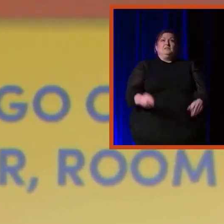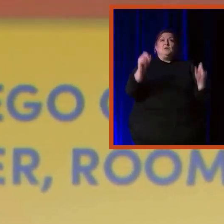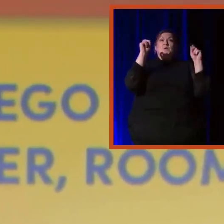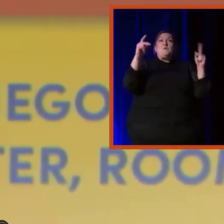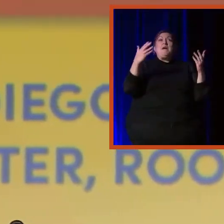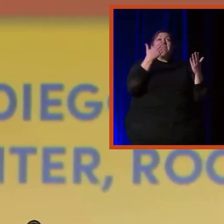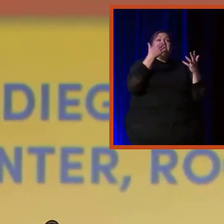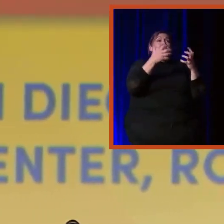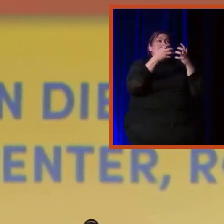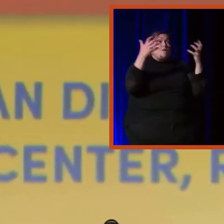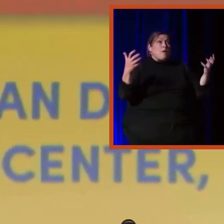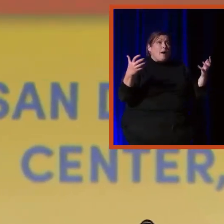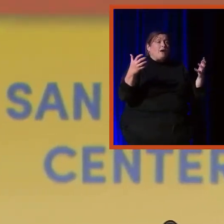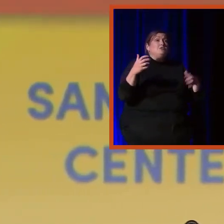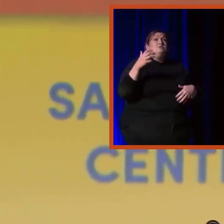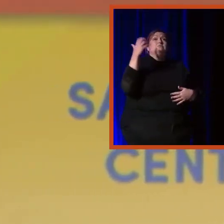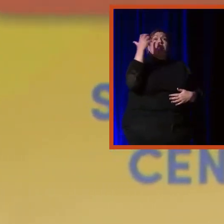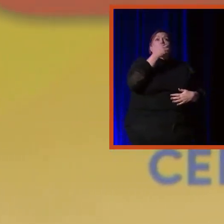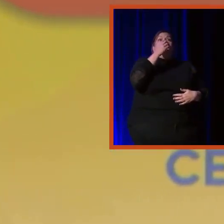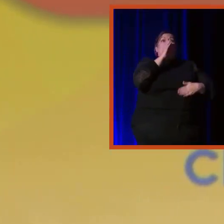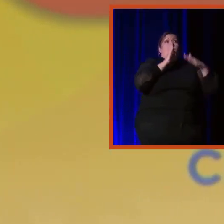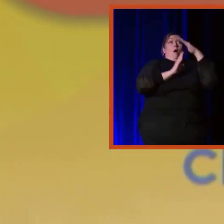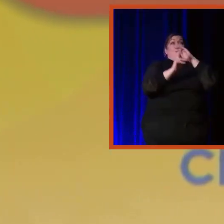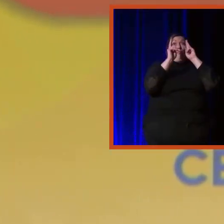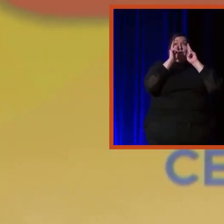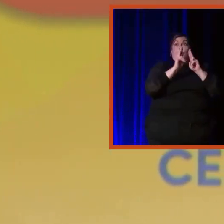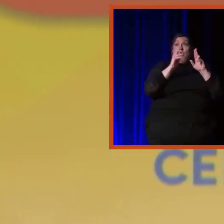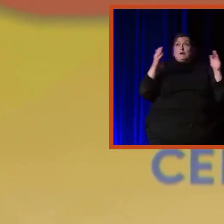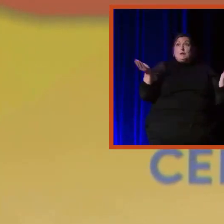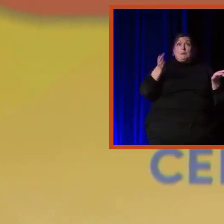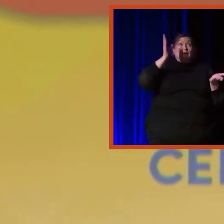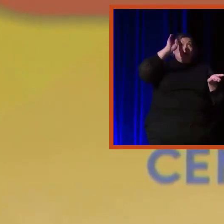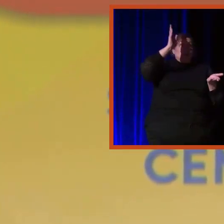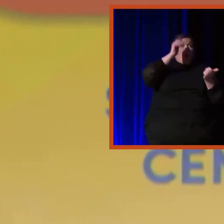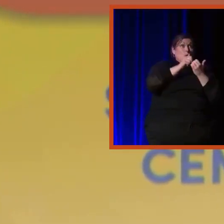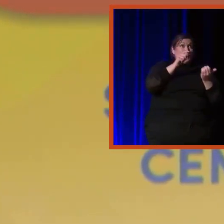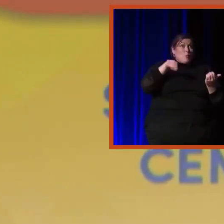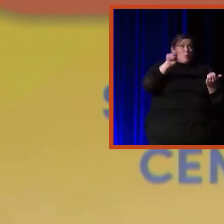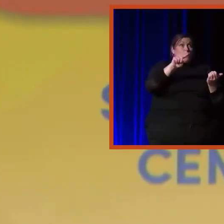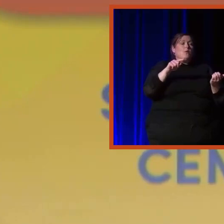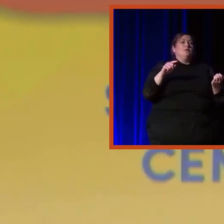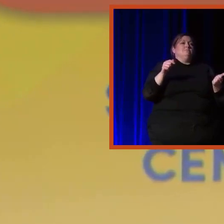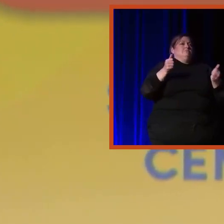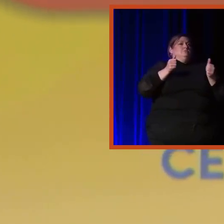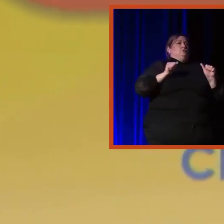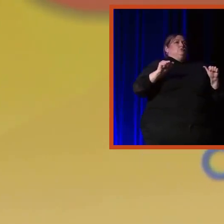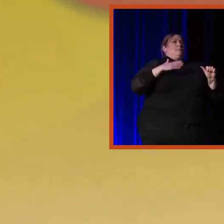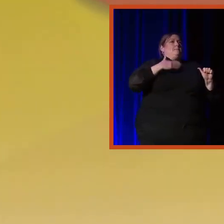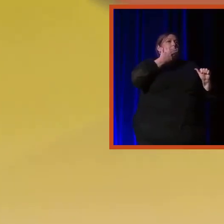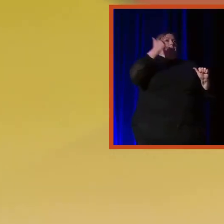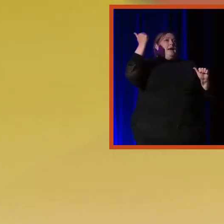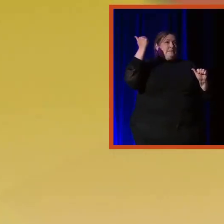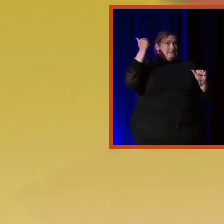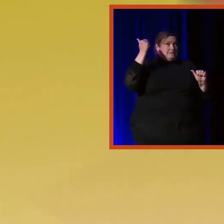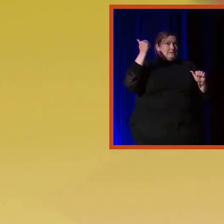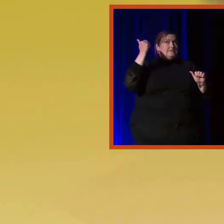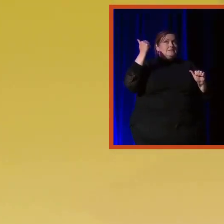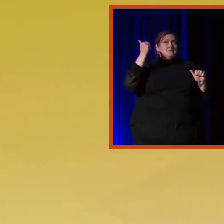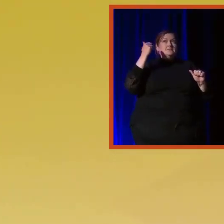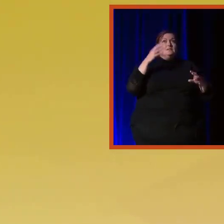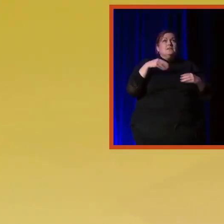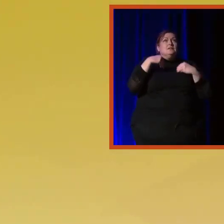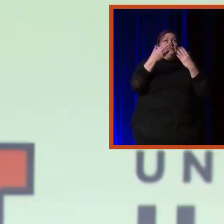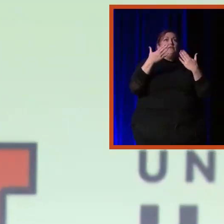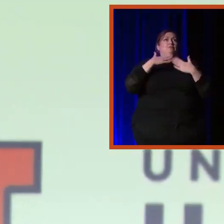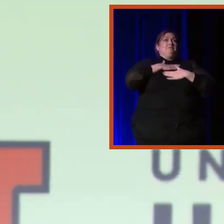Okay, thank you very much. It is an incredible and humbling honor to be here giving this talk. So I will do my very best to give you